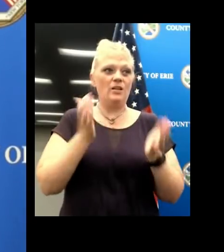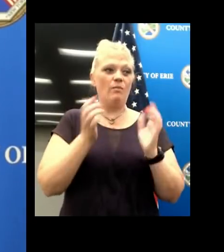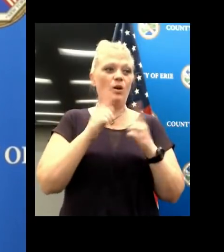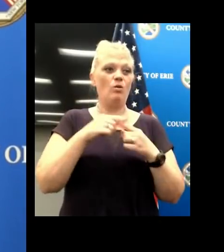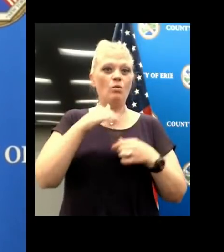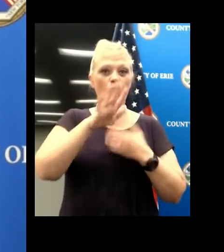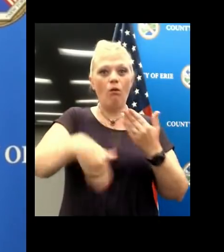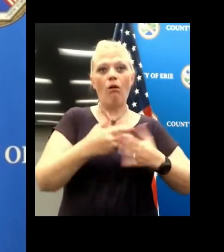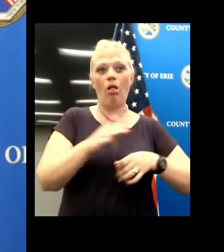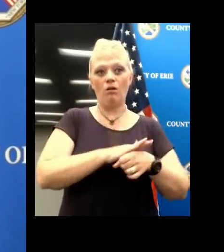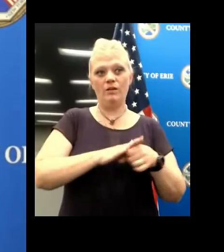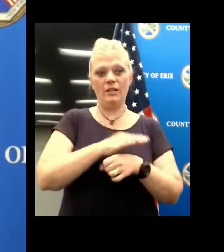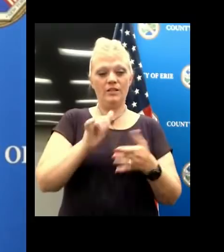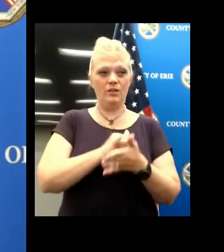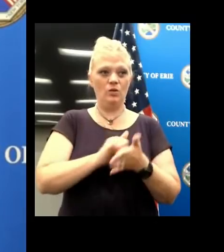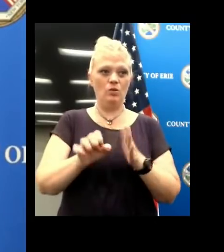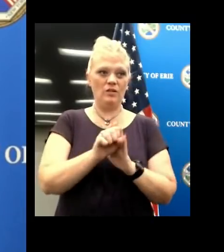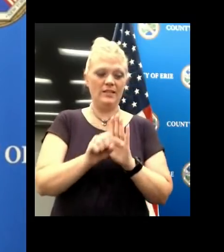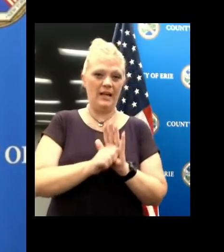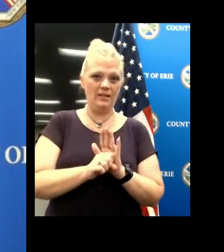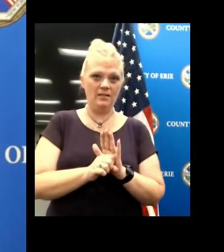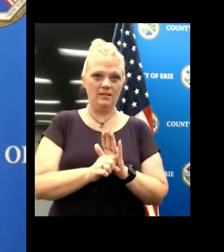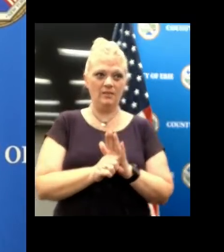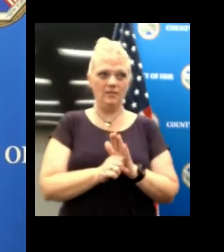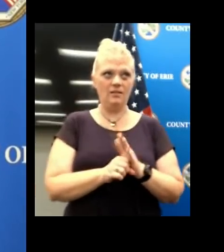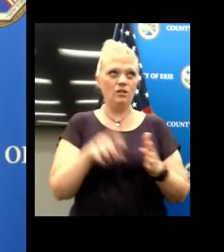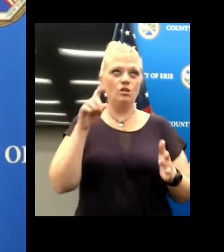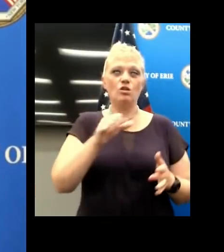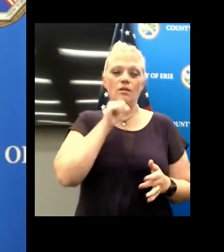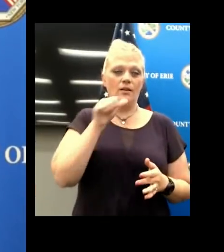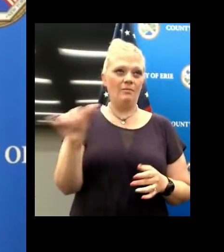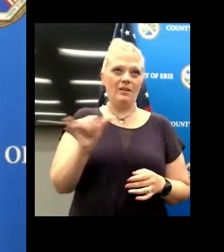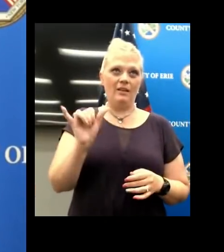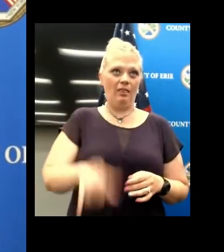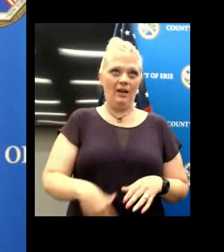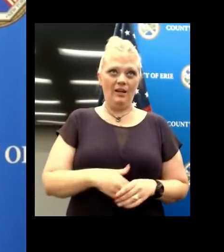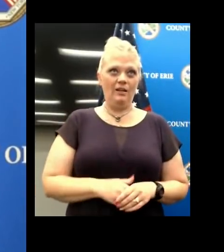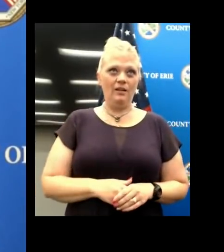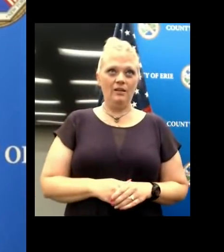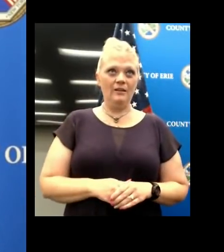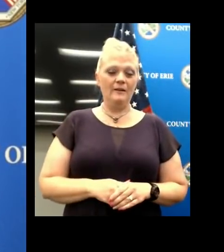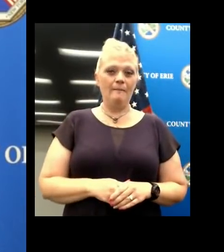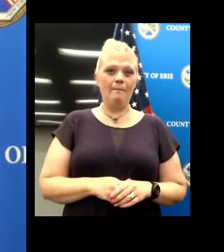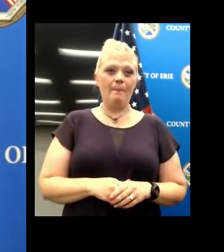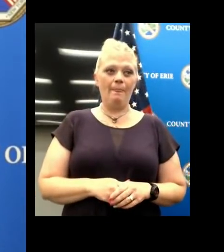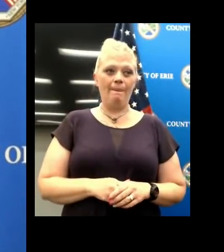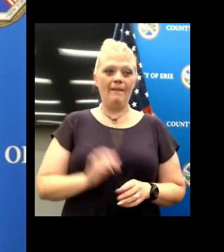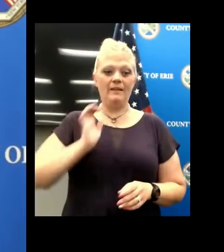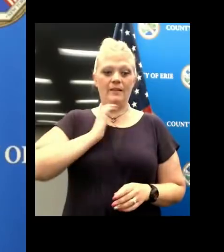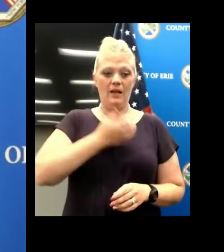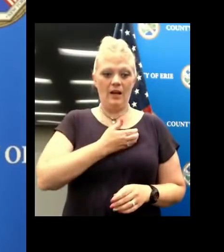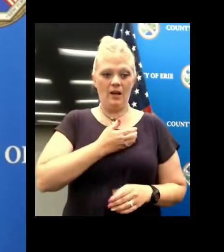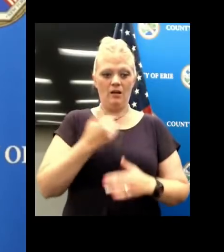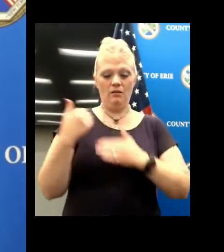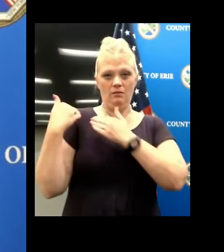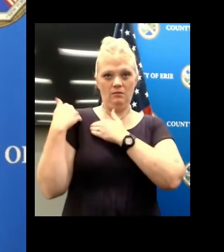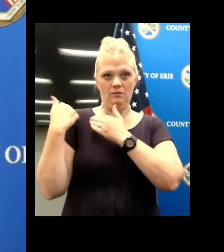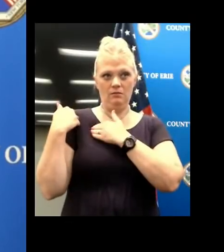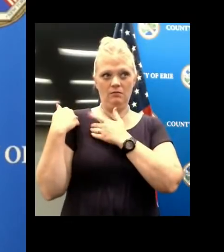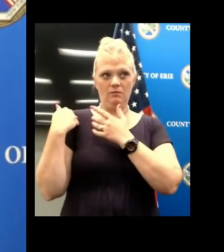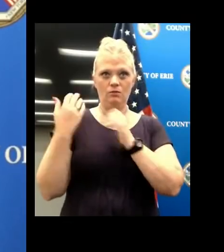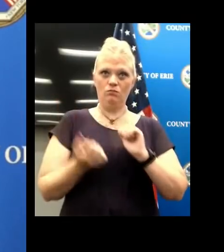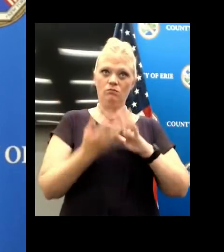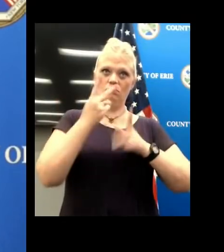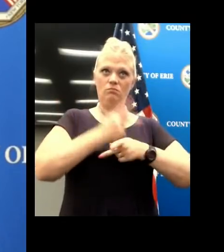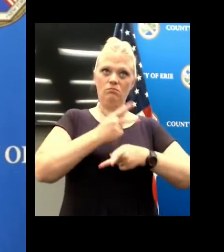in New York State. It shouldn't be like that, but it is. It is in our hands to address